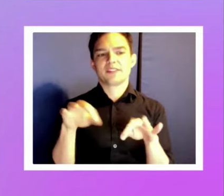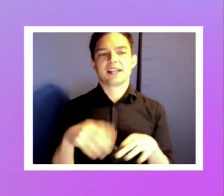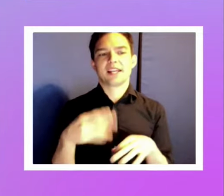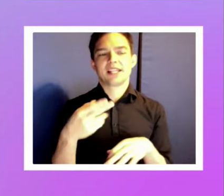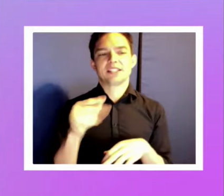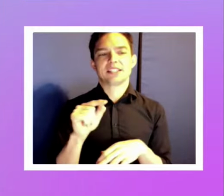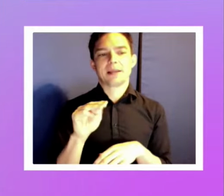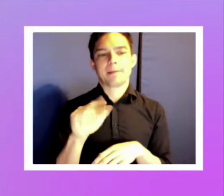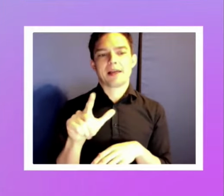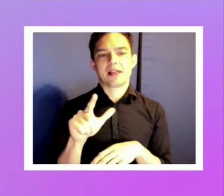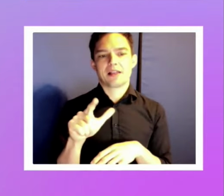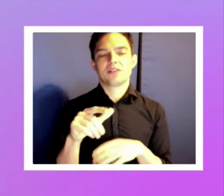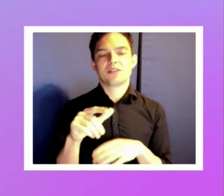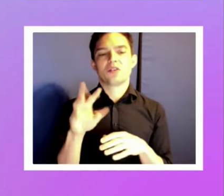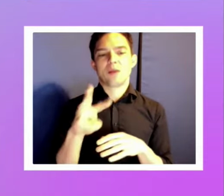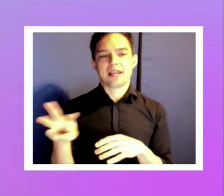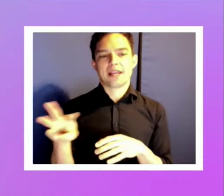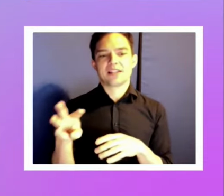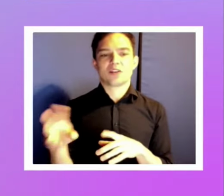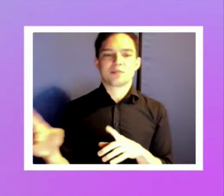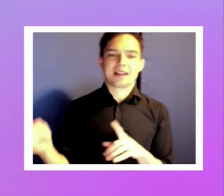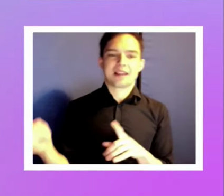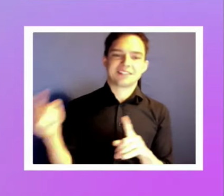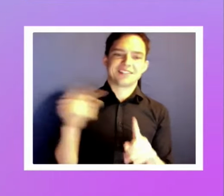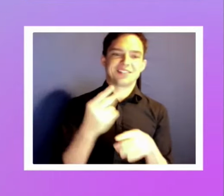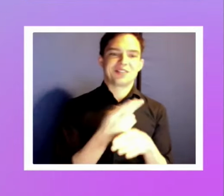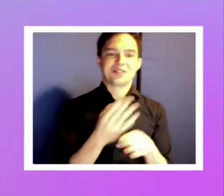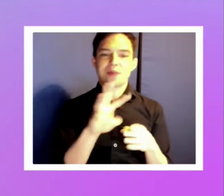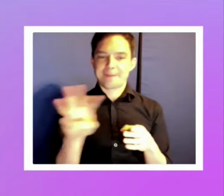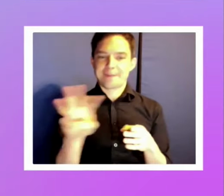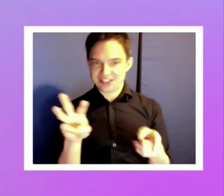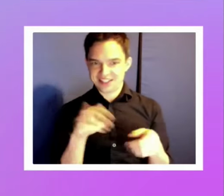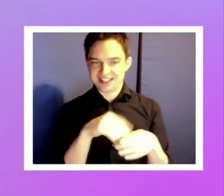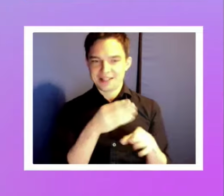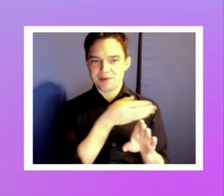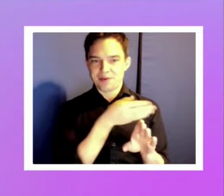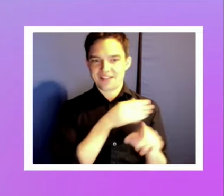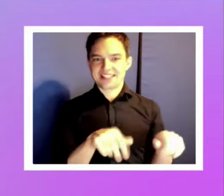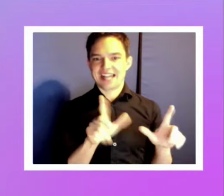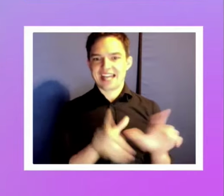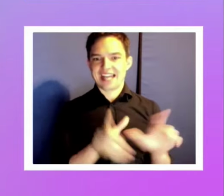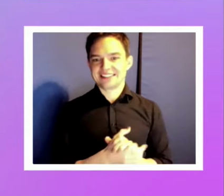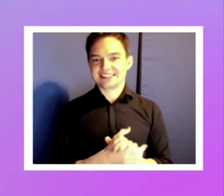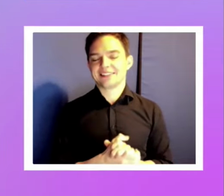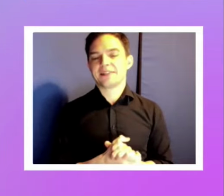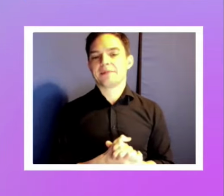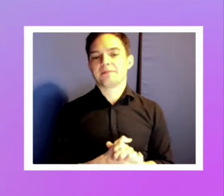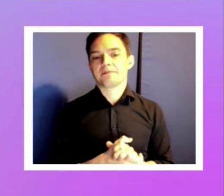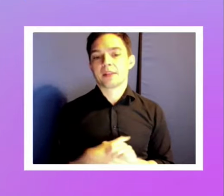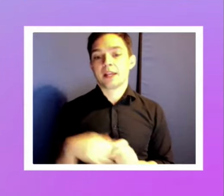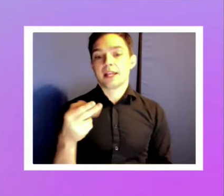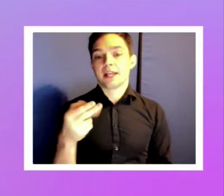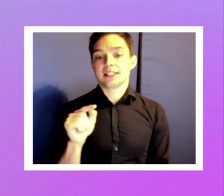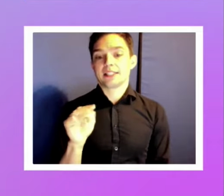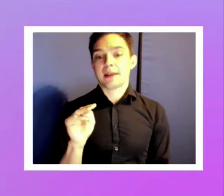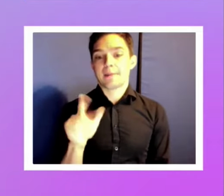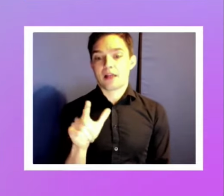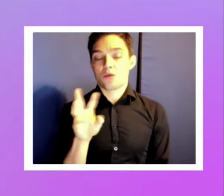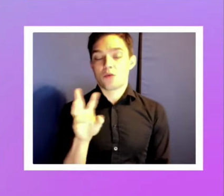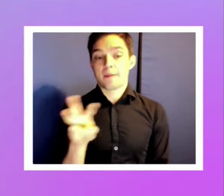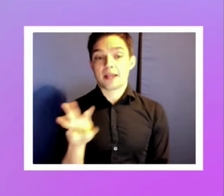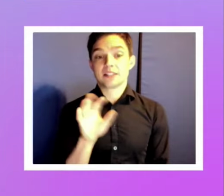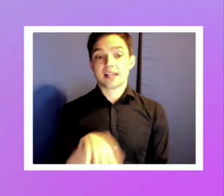which again links back to the use of web page in the previous slide. As an HTML web page